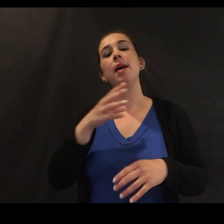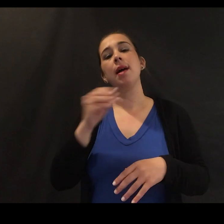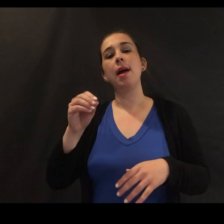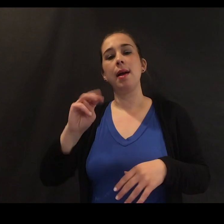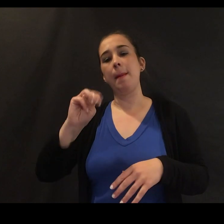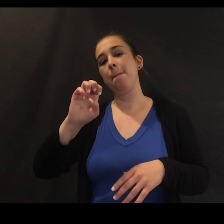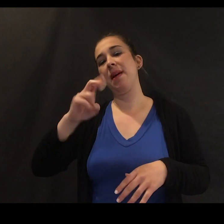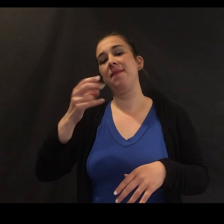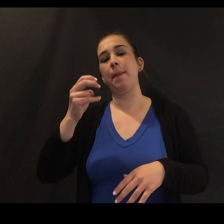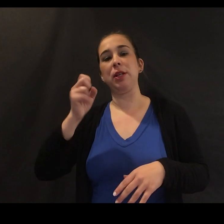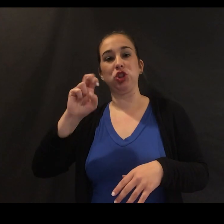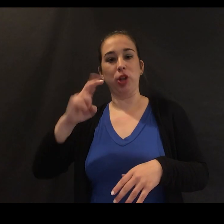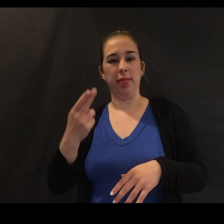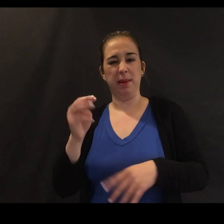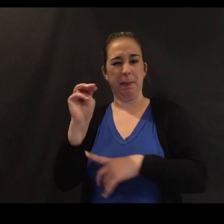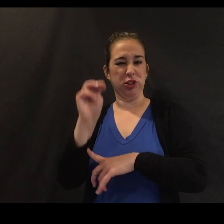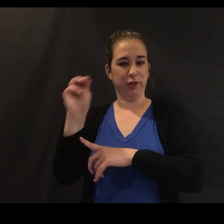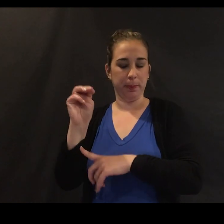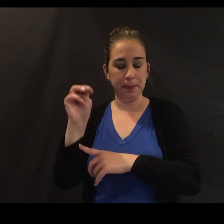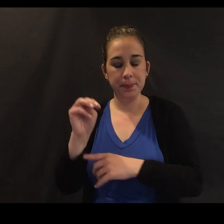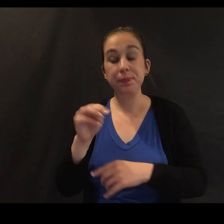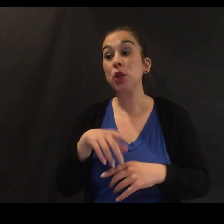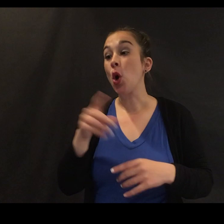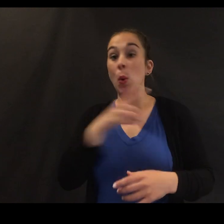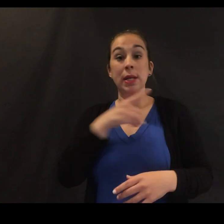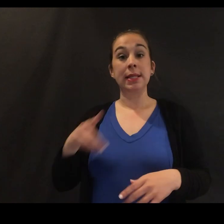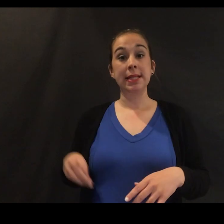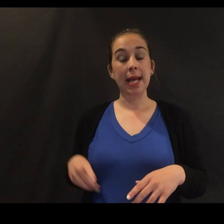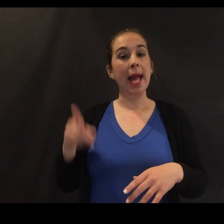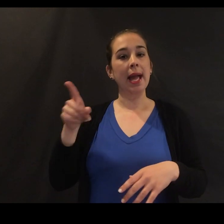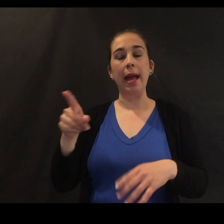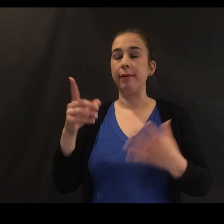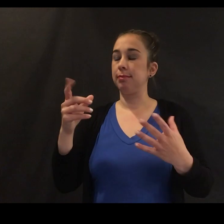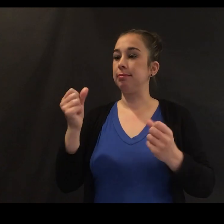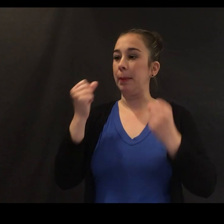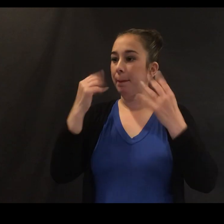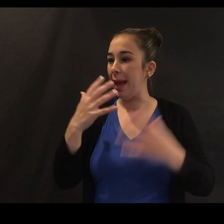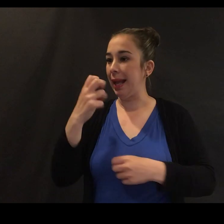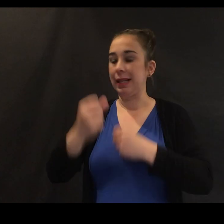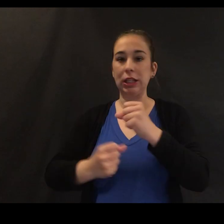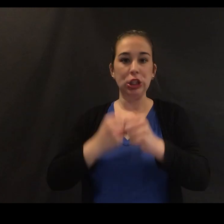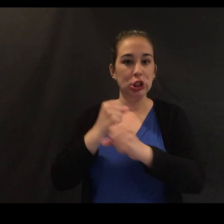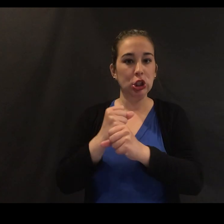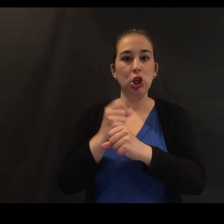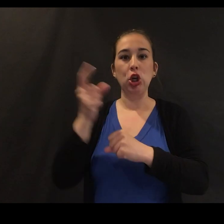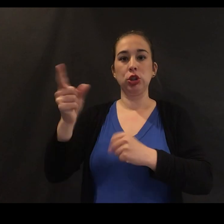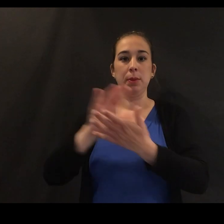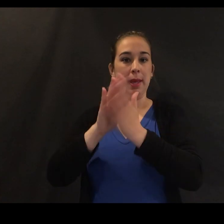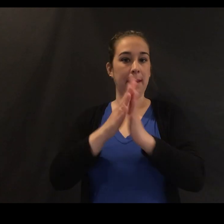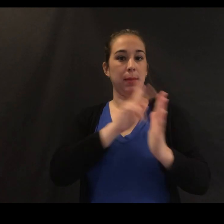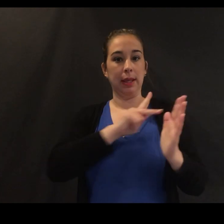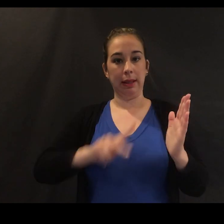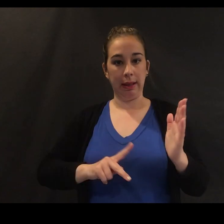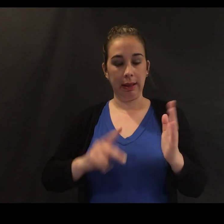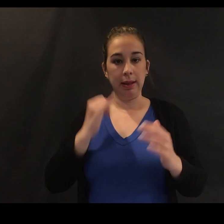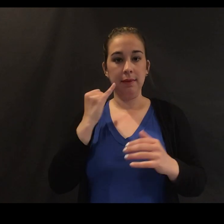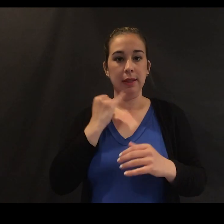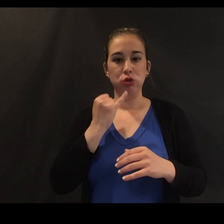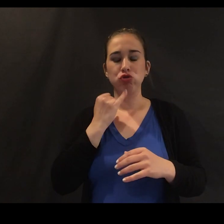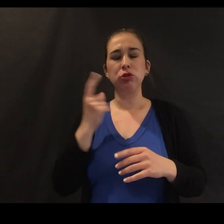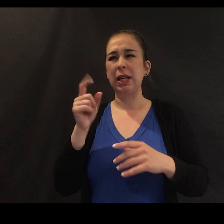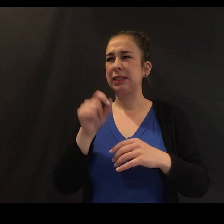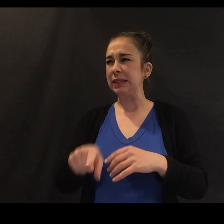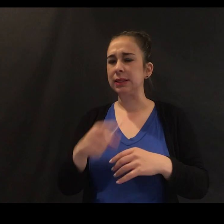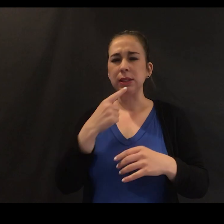Mephibosheth. David, this is many years after he becomes king of Israel. David asks, is there anyone